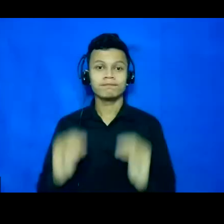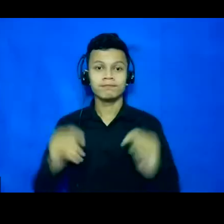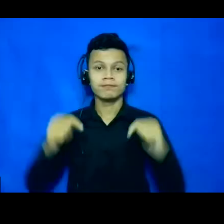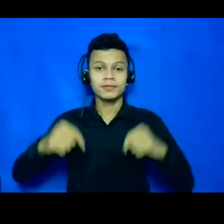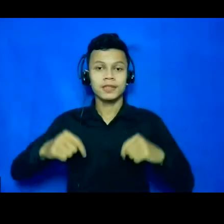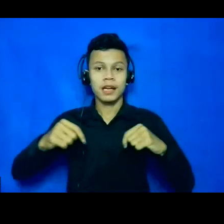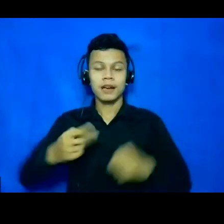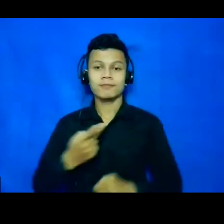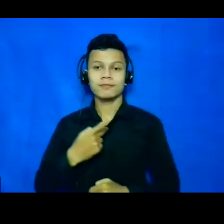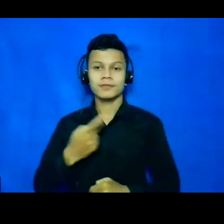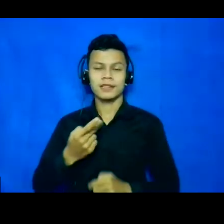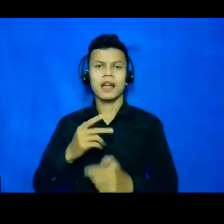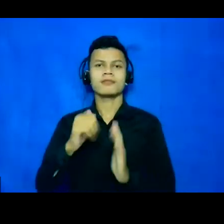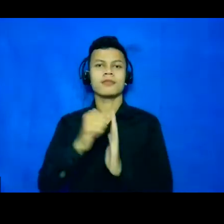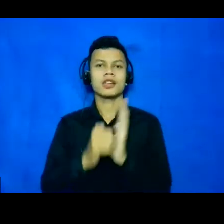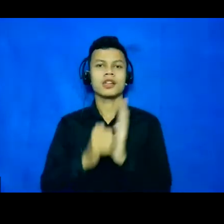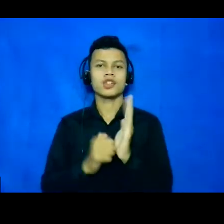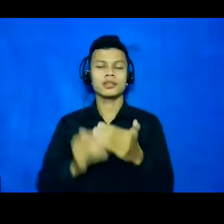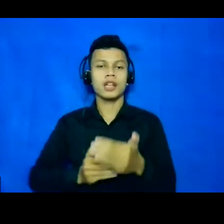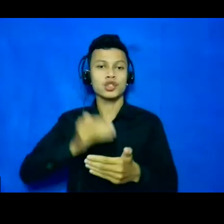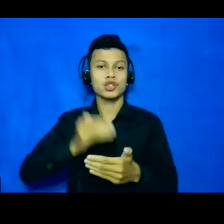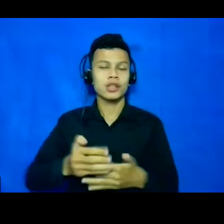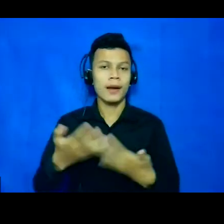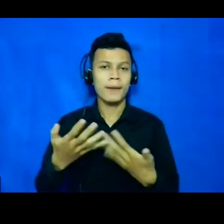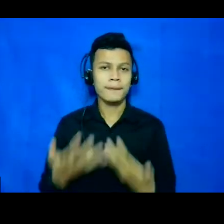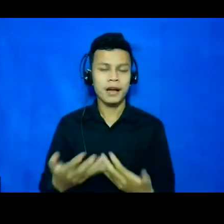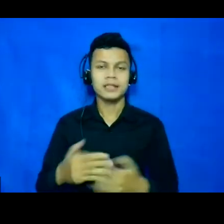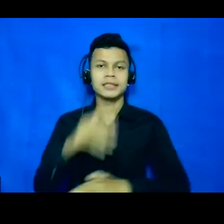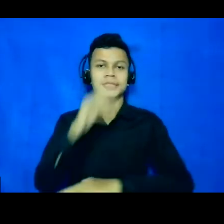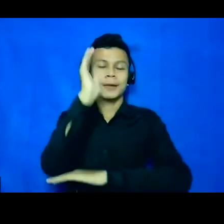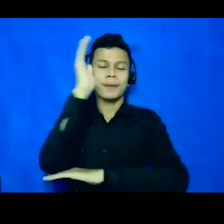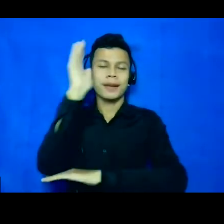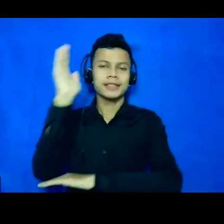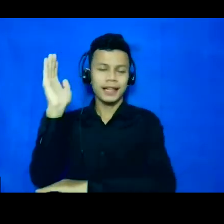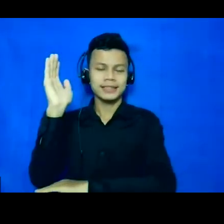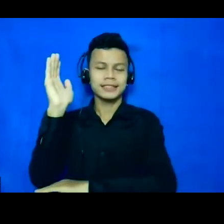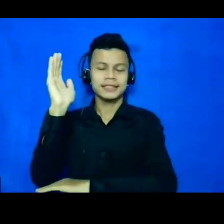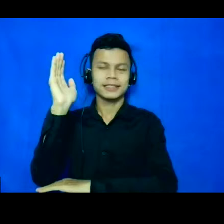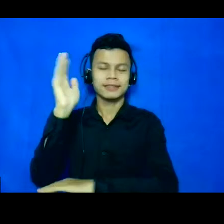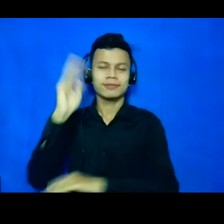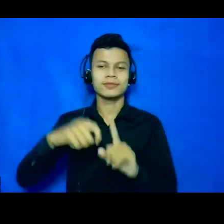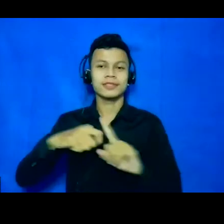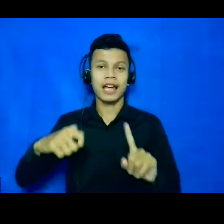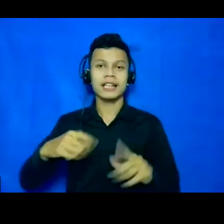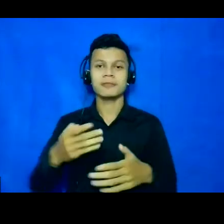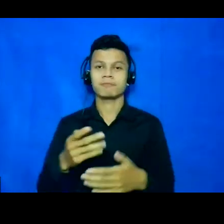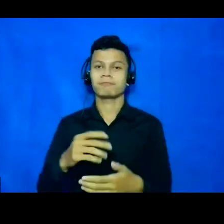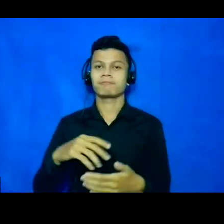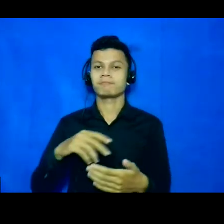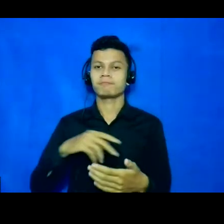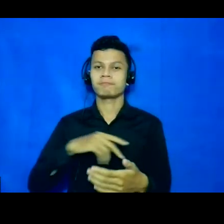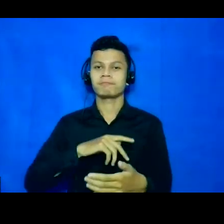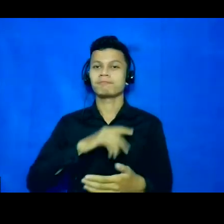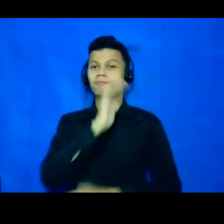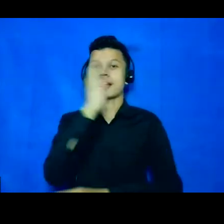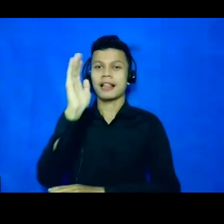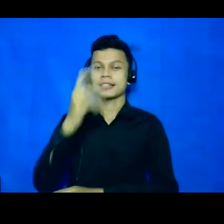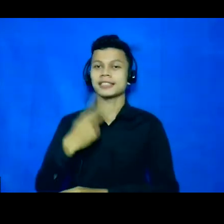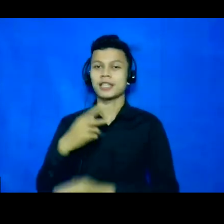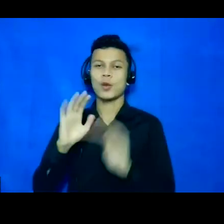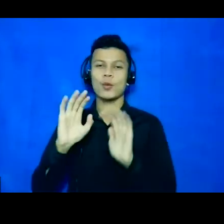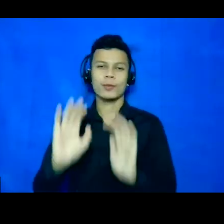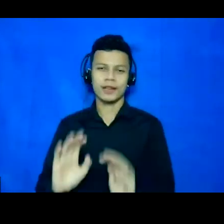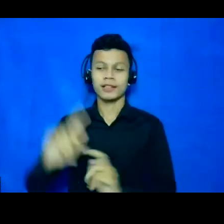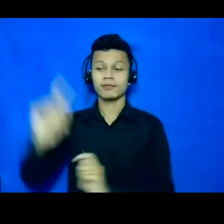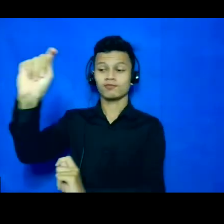agenda, which is the presentations for our wonderful panelists. It's my pleasure to introduce